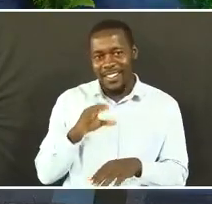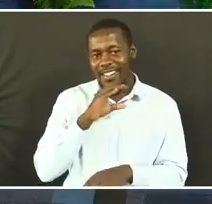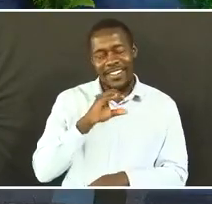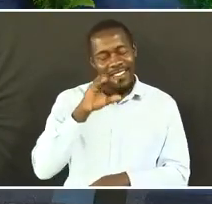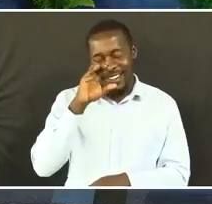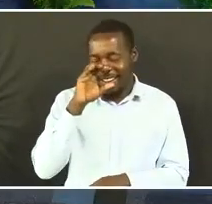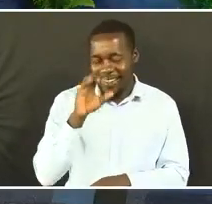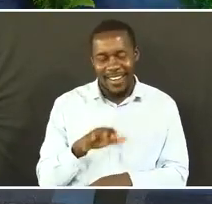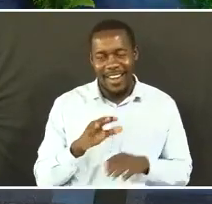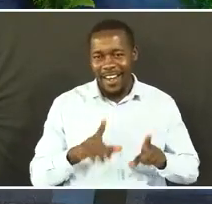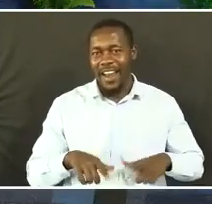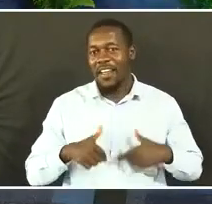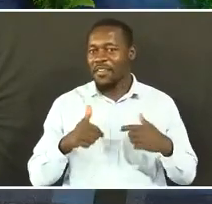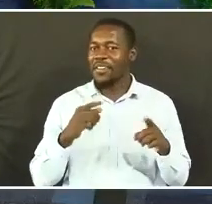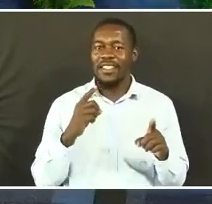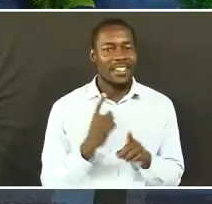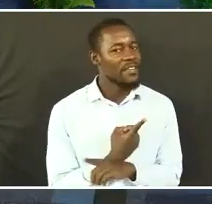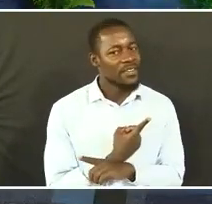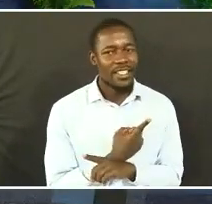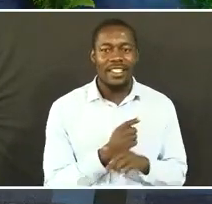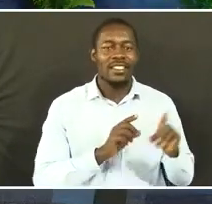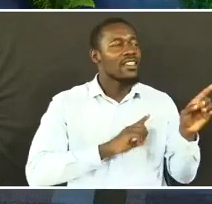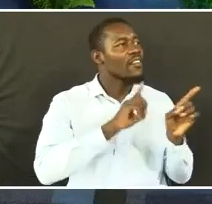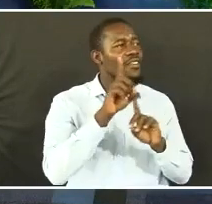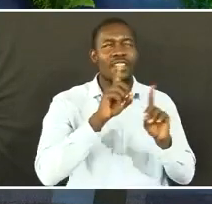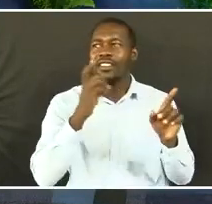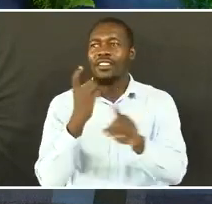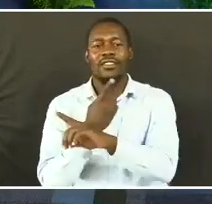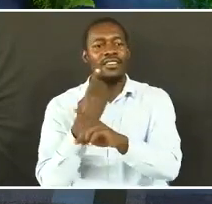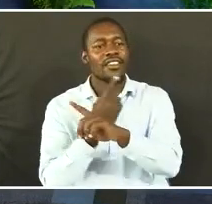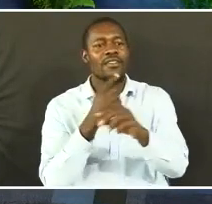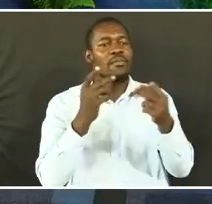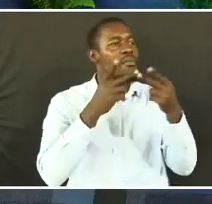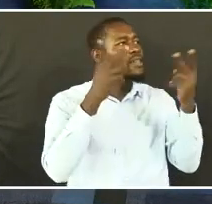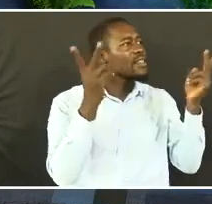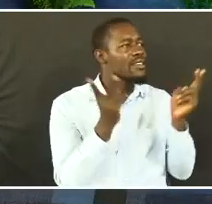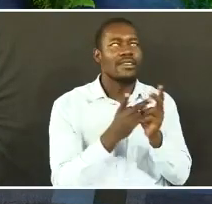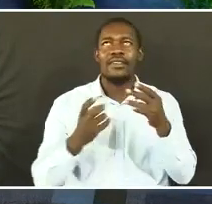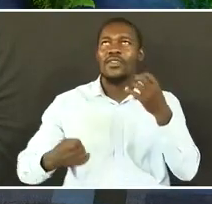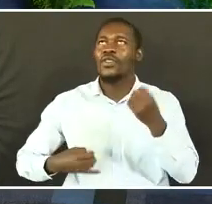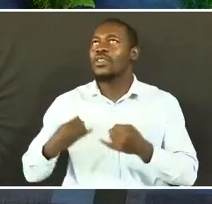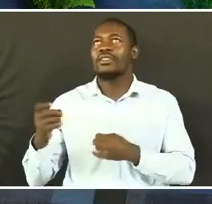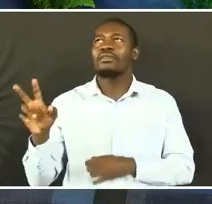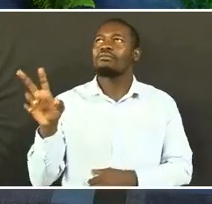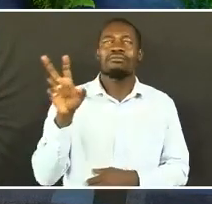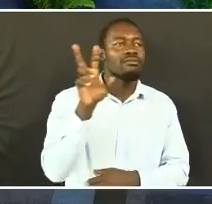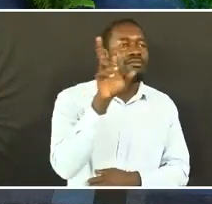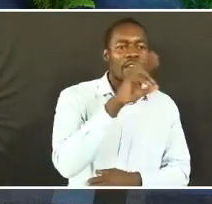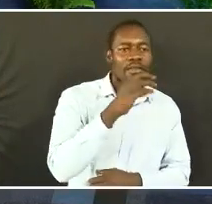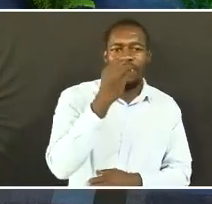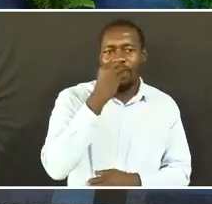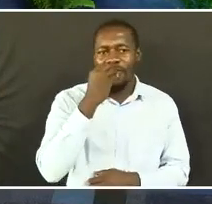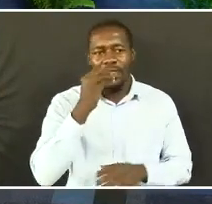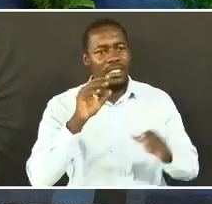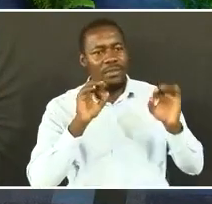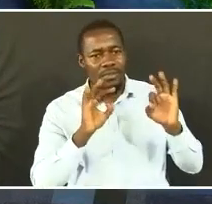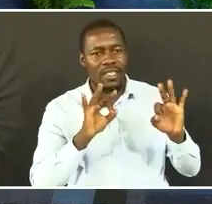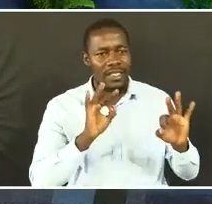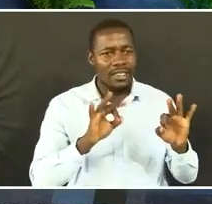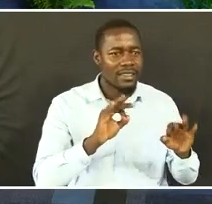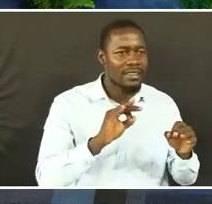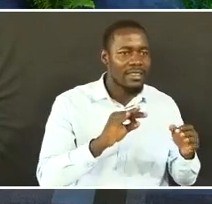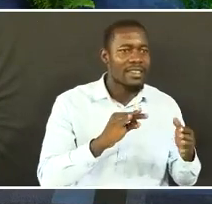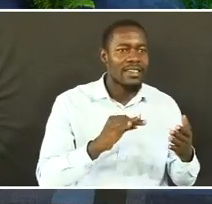boisterous, loud, adventurous, impatient of restraint, focused on the present and banishing away like a bad